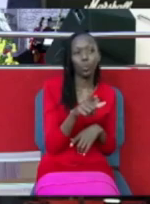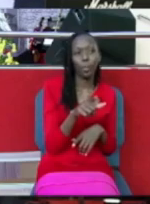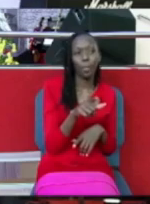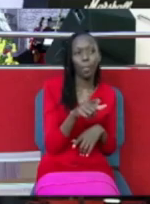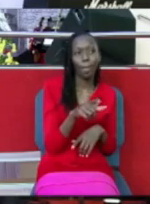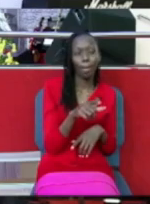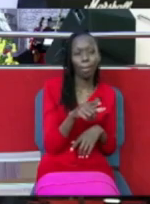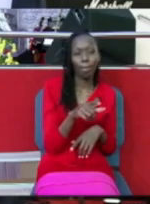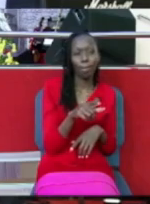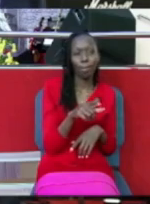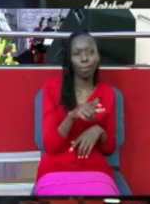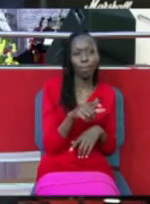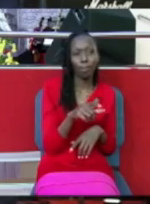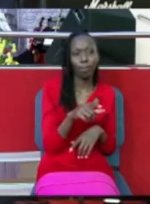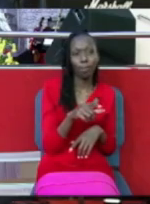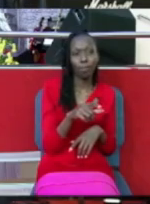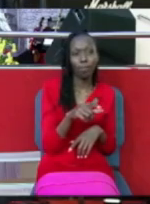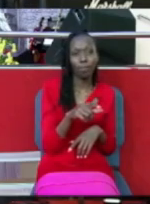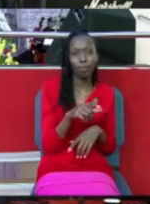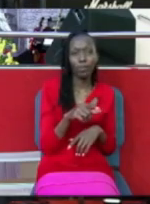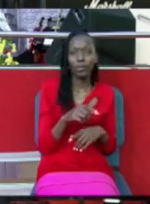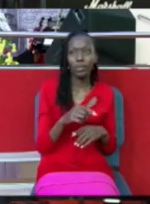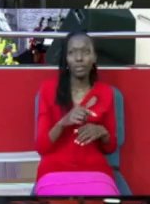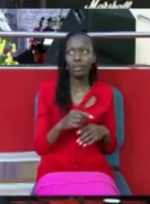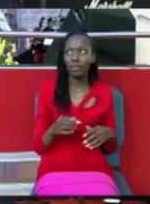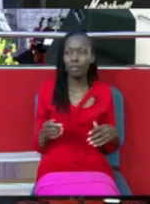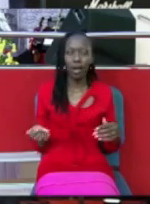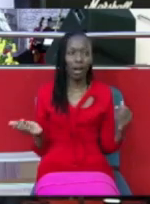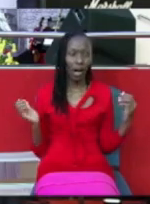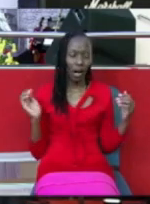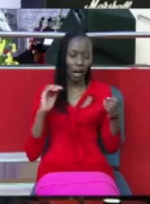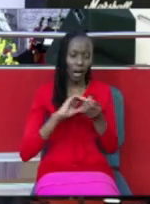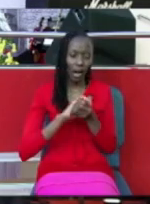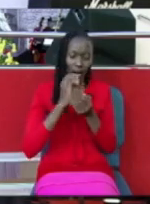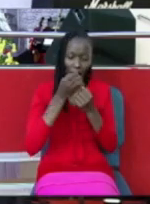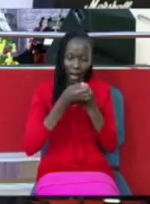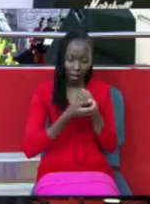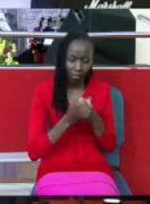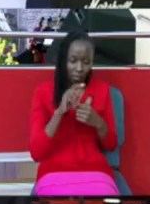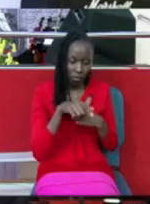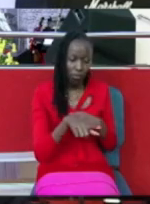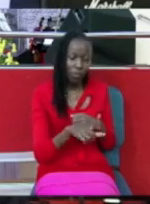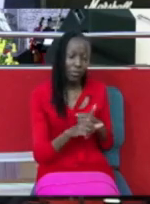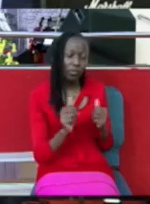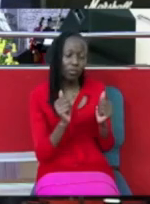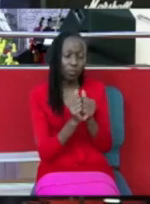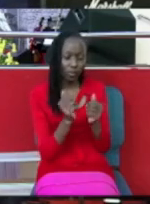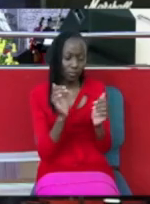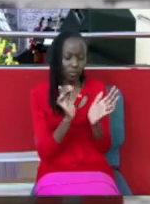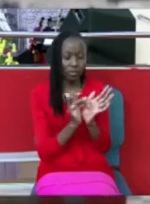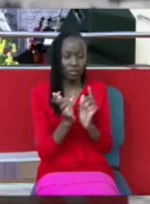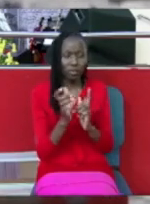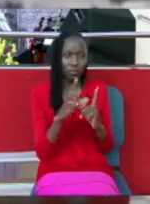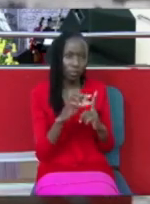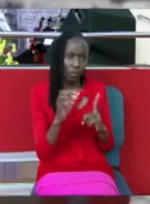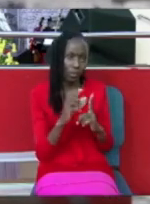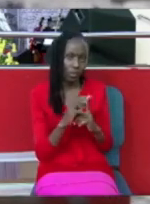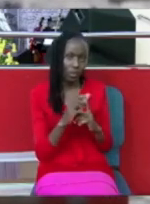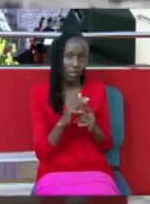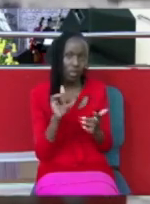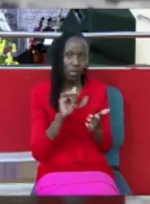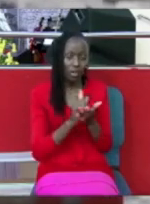ndani yako. Arming yourself with the word of God. Ukijiutoa ama ukijiweka imara na neno la Bwana. No wonder the Bible